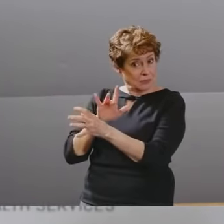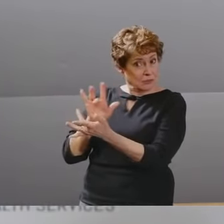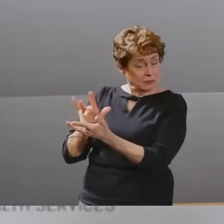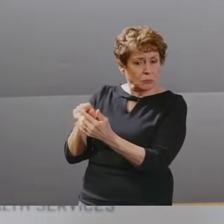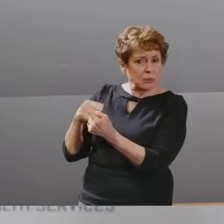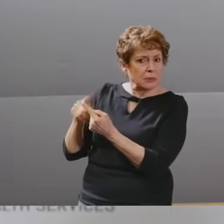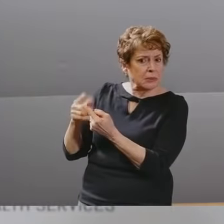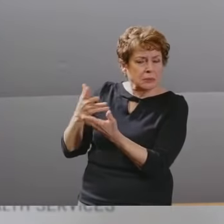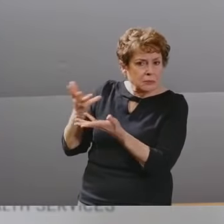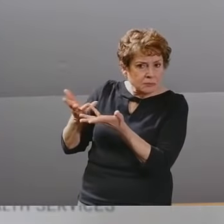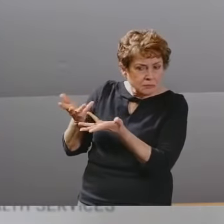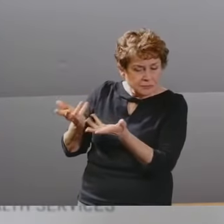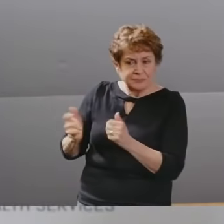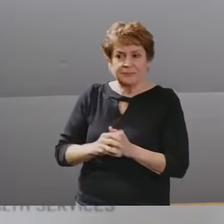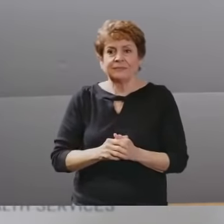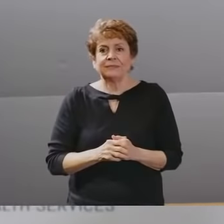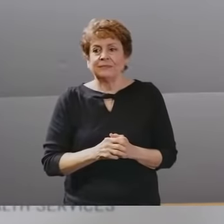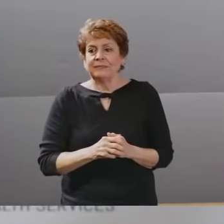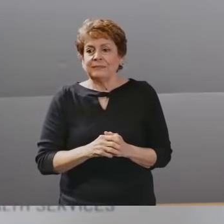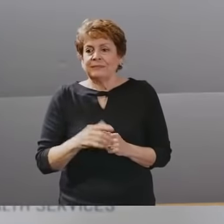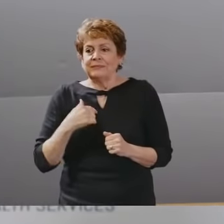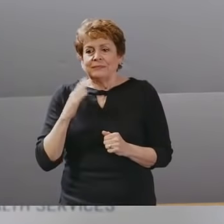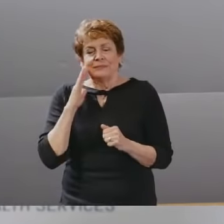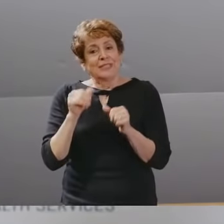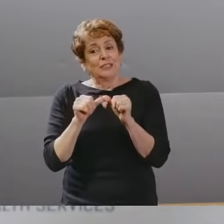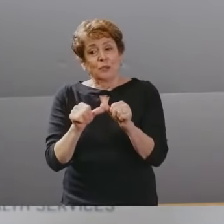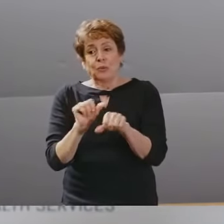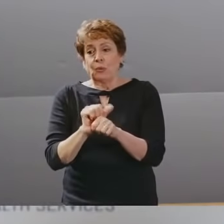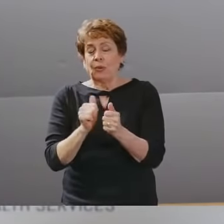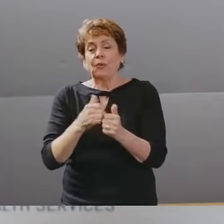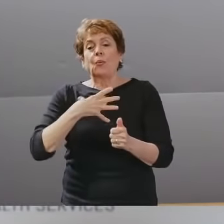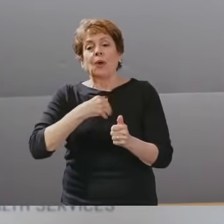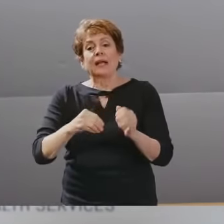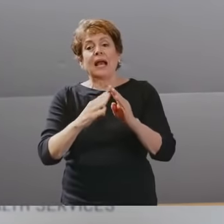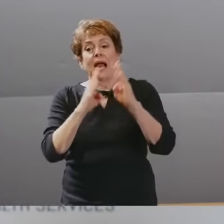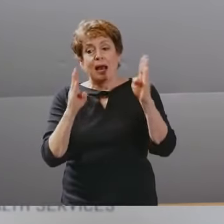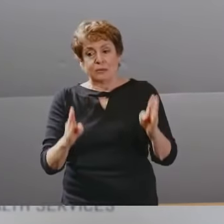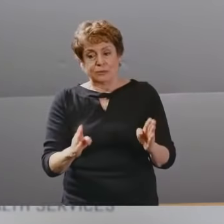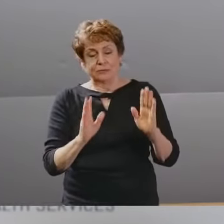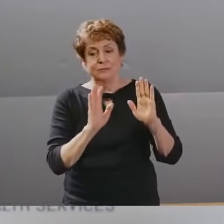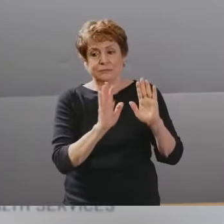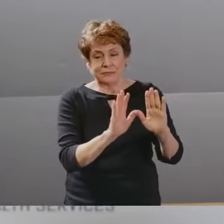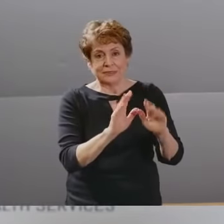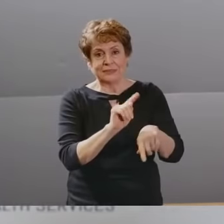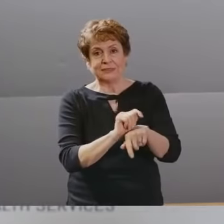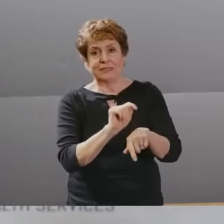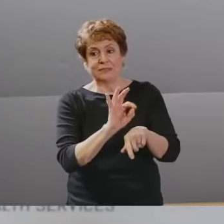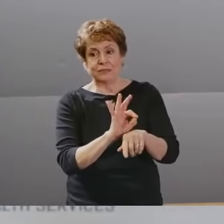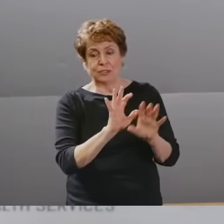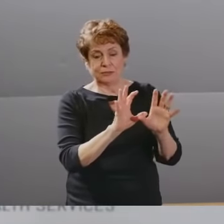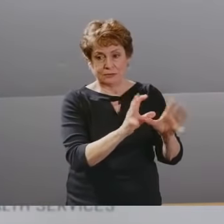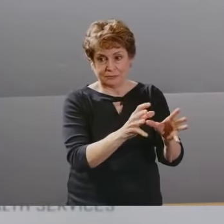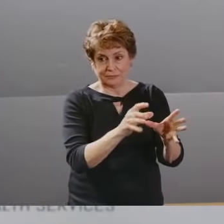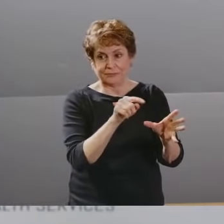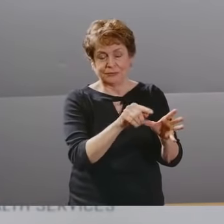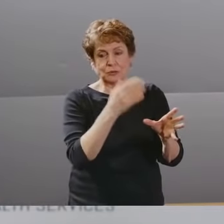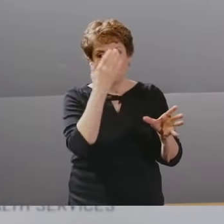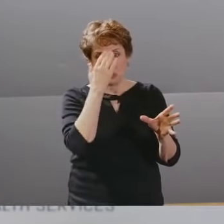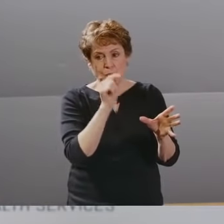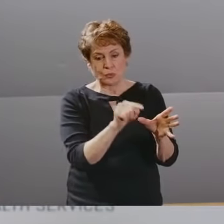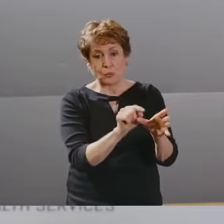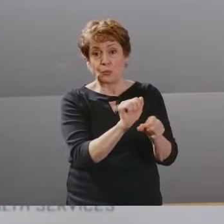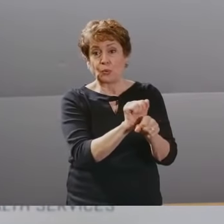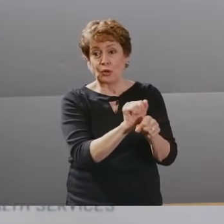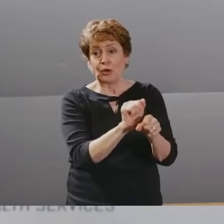the White House Coronavirus Task Force. I mean, these are people whose names you all know. And like I said, let's let the